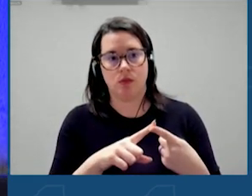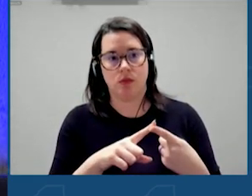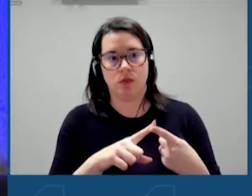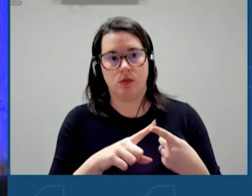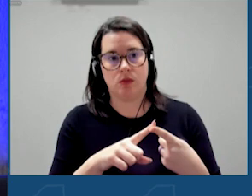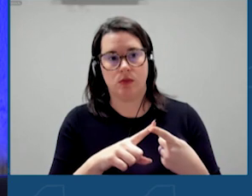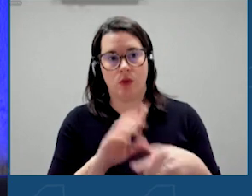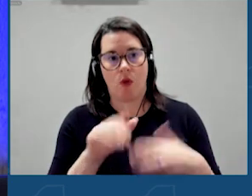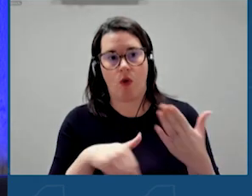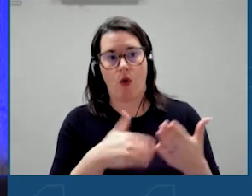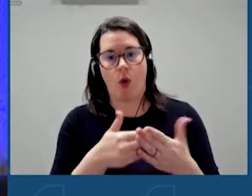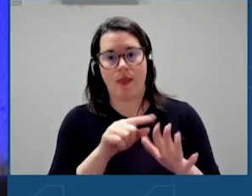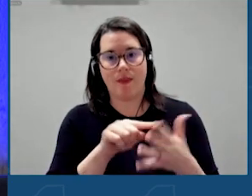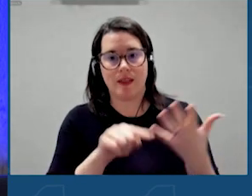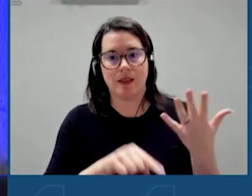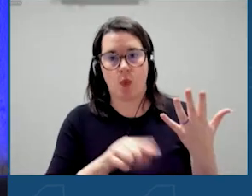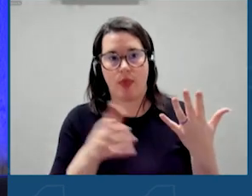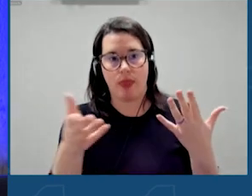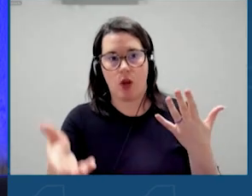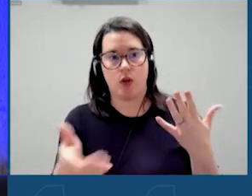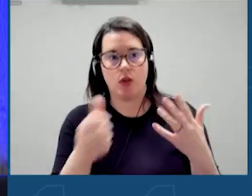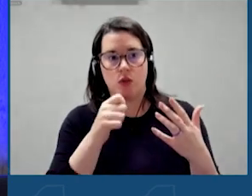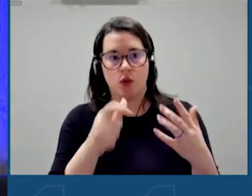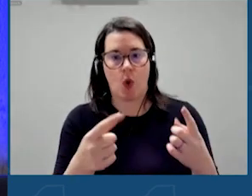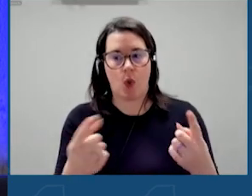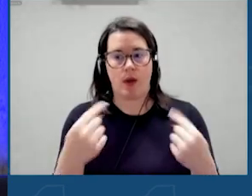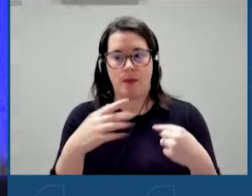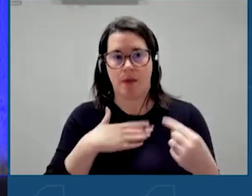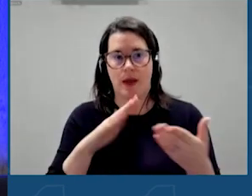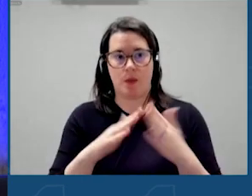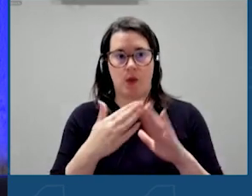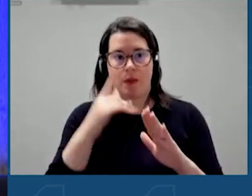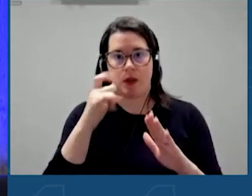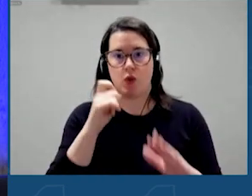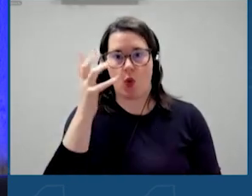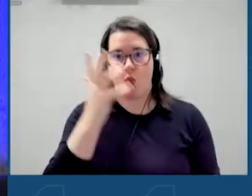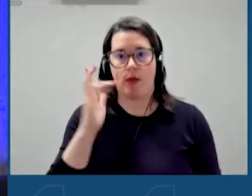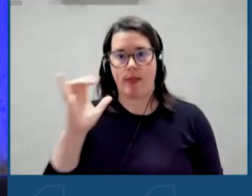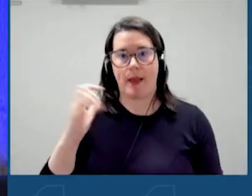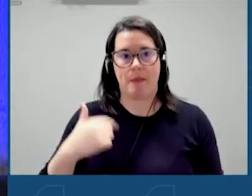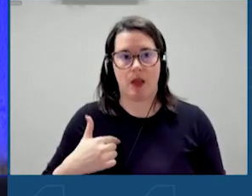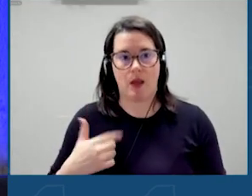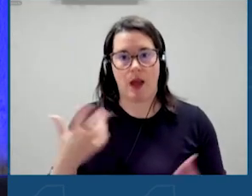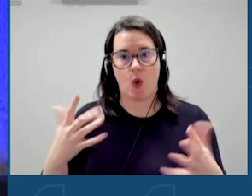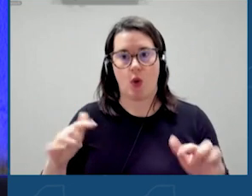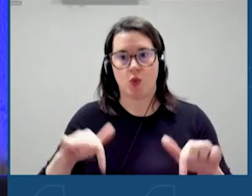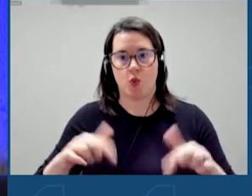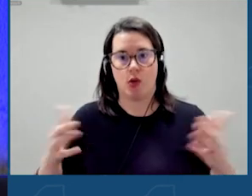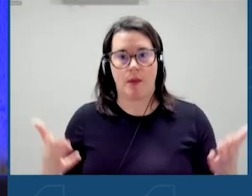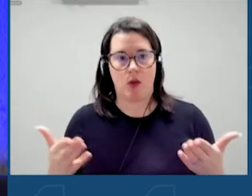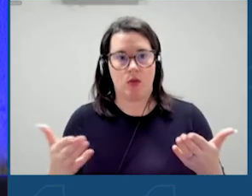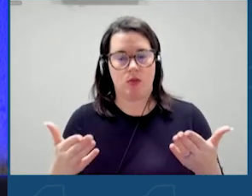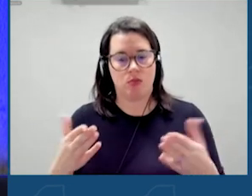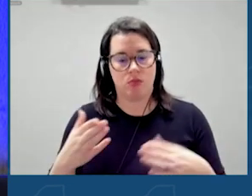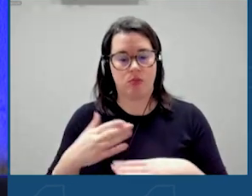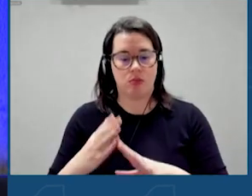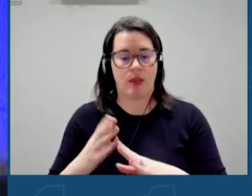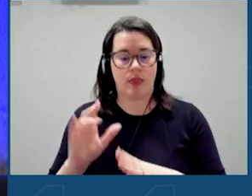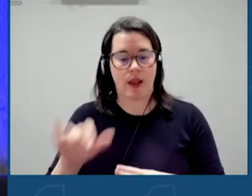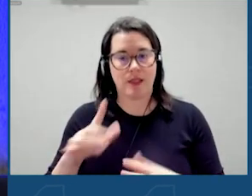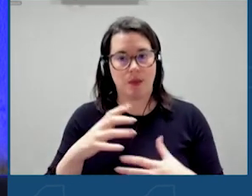All these factors were out there. Don't come to my community because you don't look like me. I don't want you here. That has to be